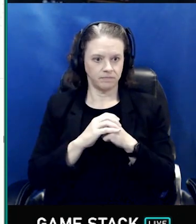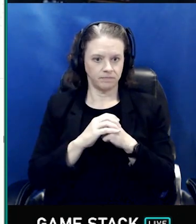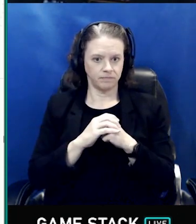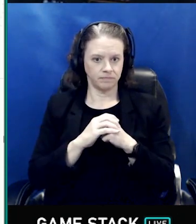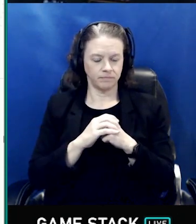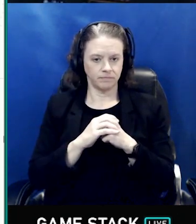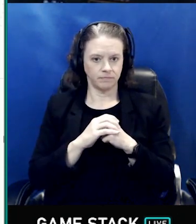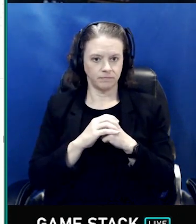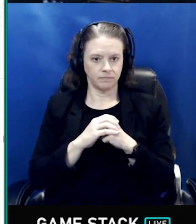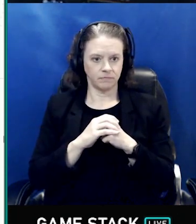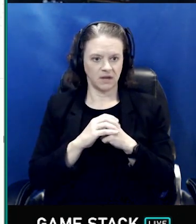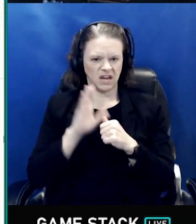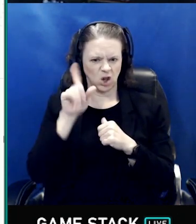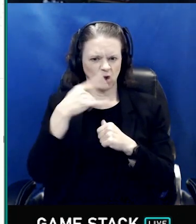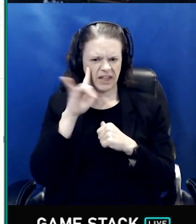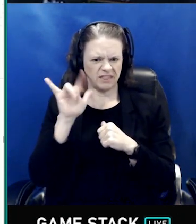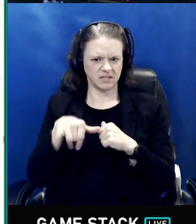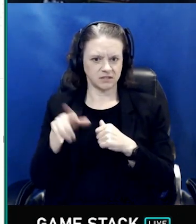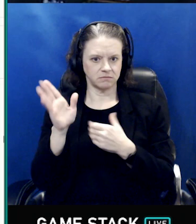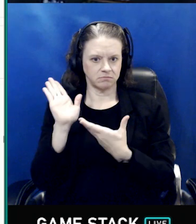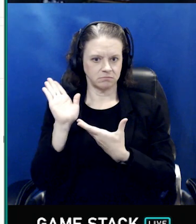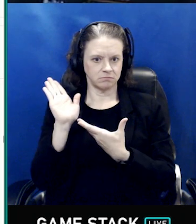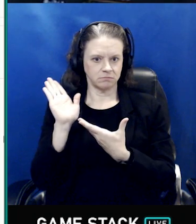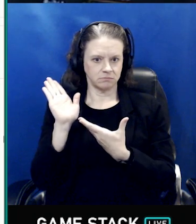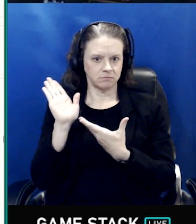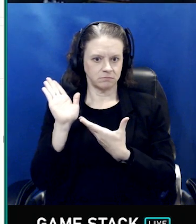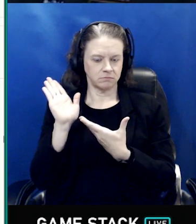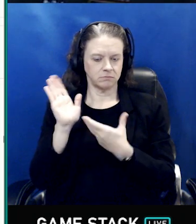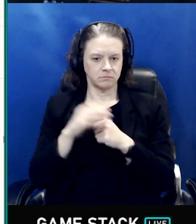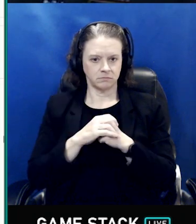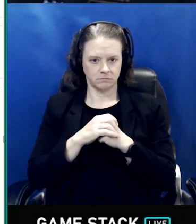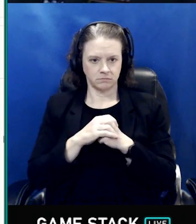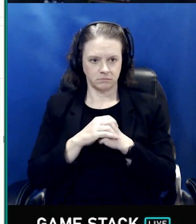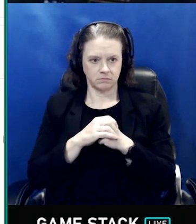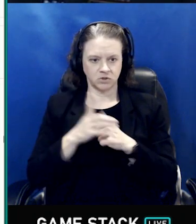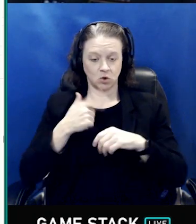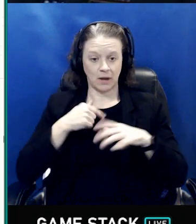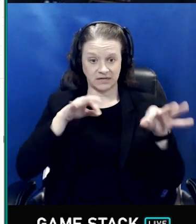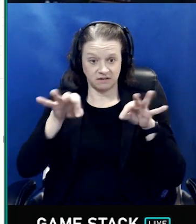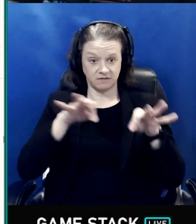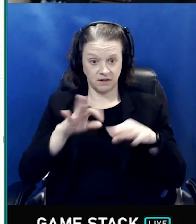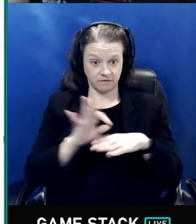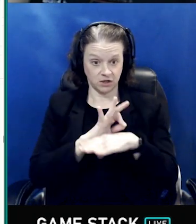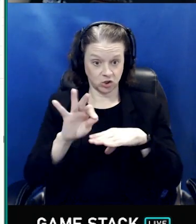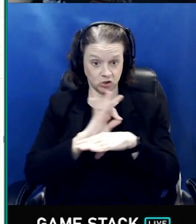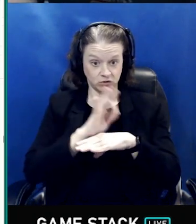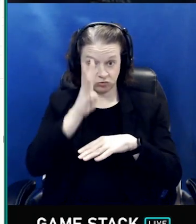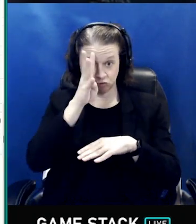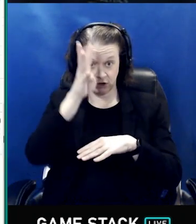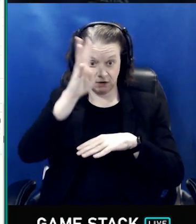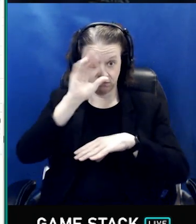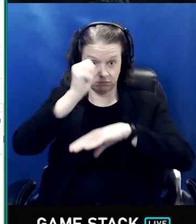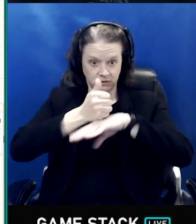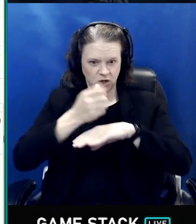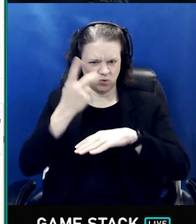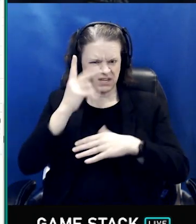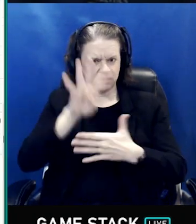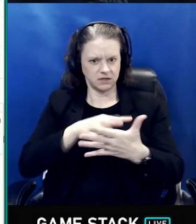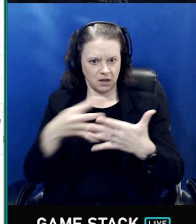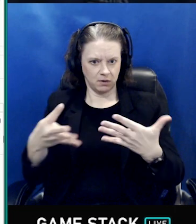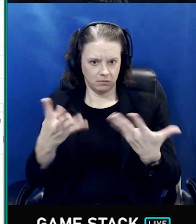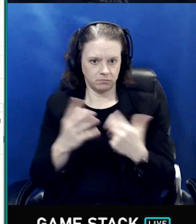contents is like this one. So I just define the functions, create the function, and use it like a table.